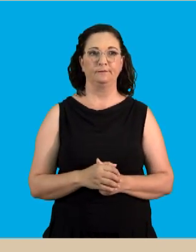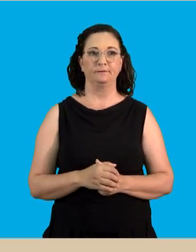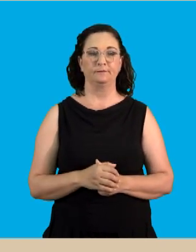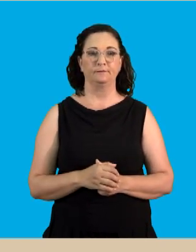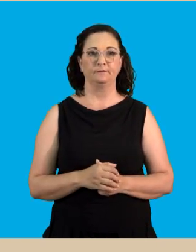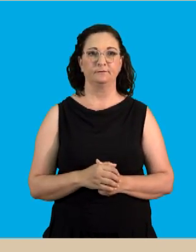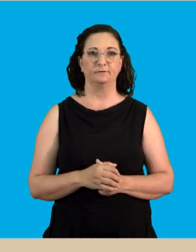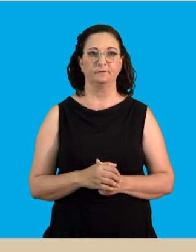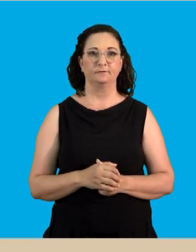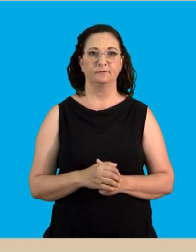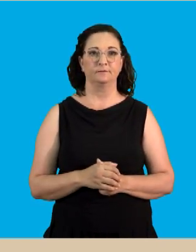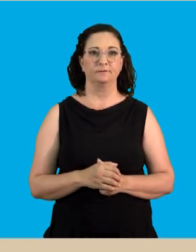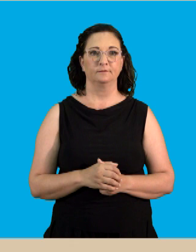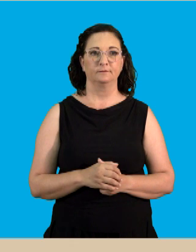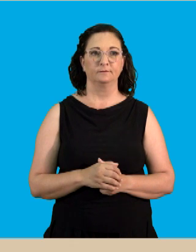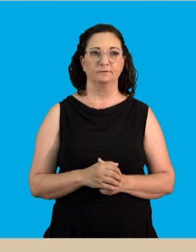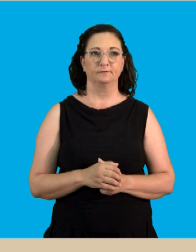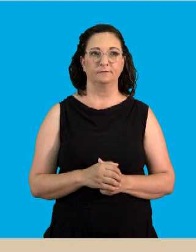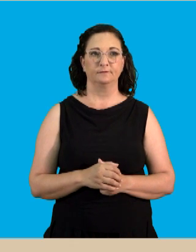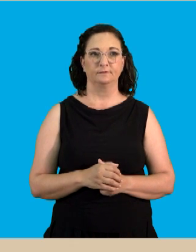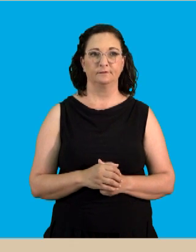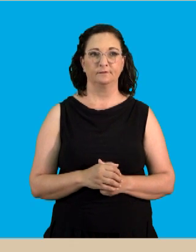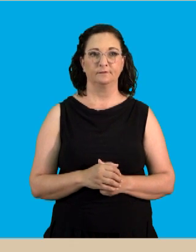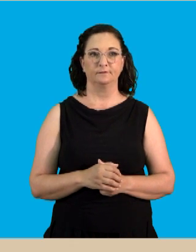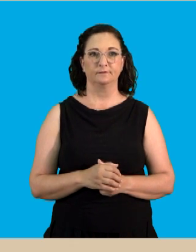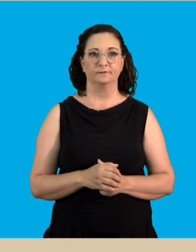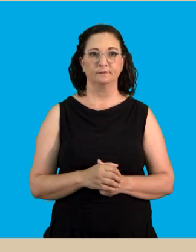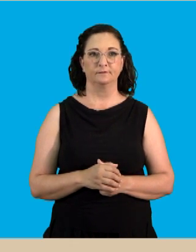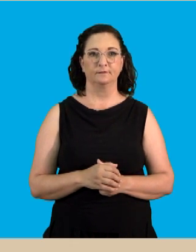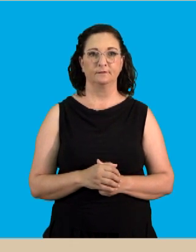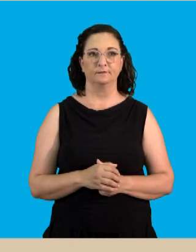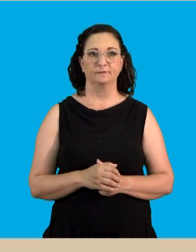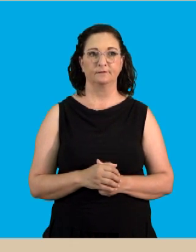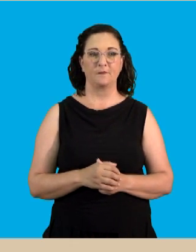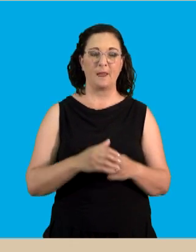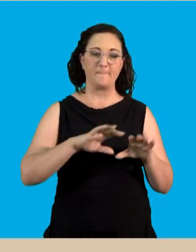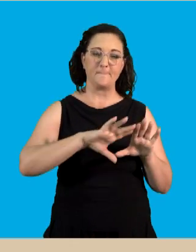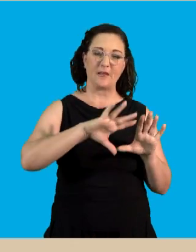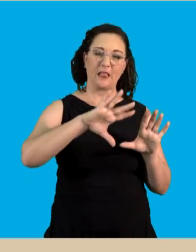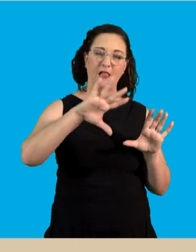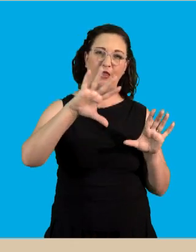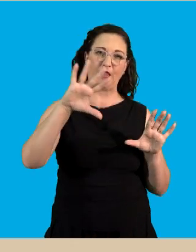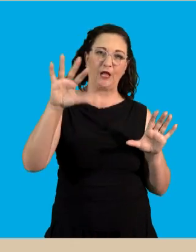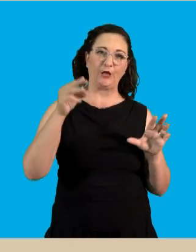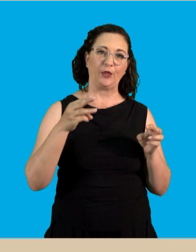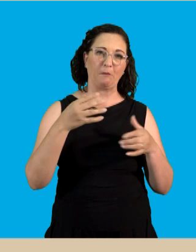that. Question 3 says to us, what are the two main parts